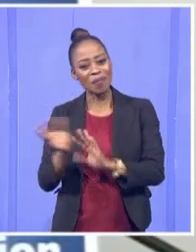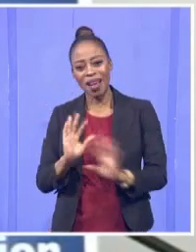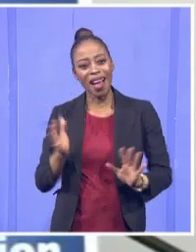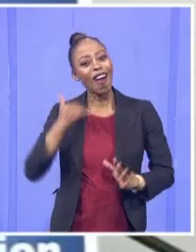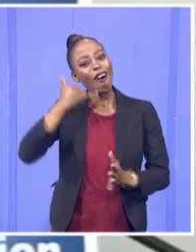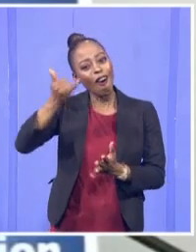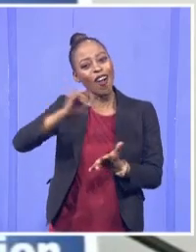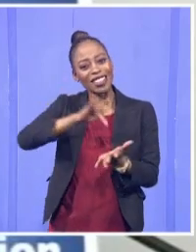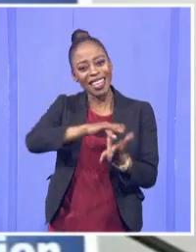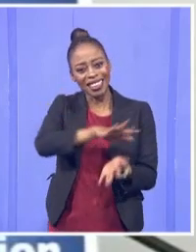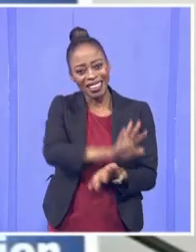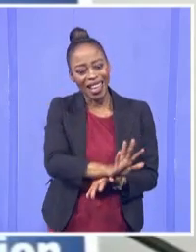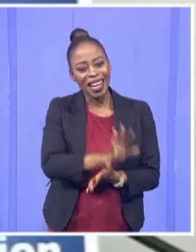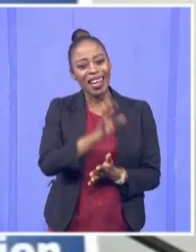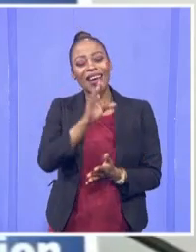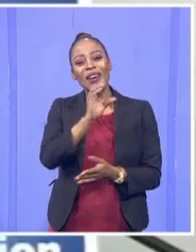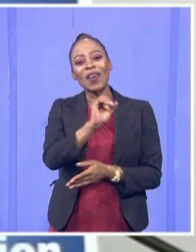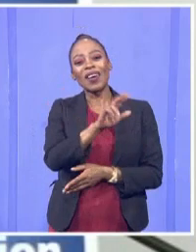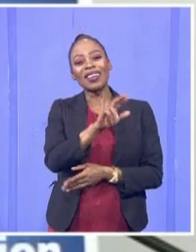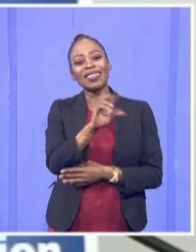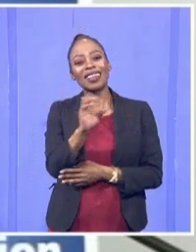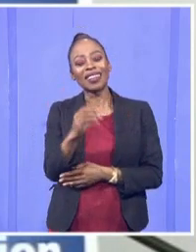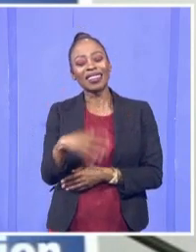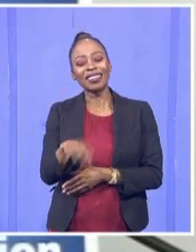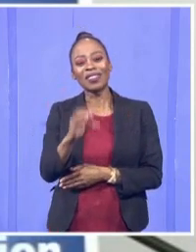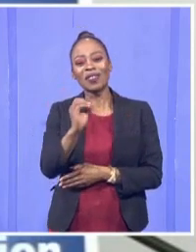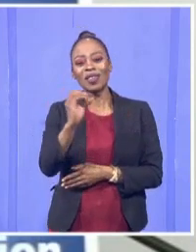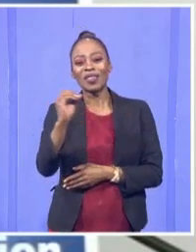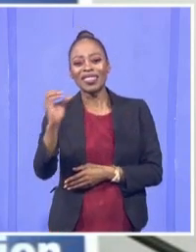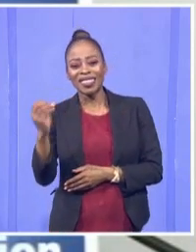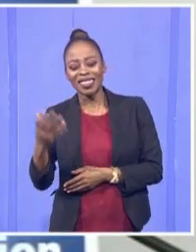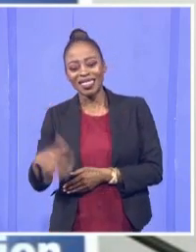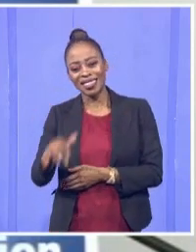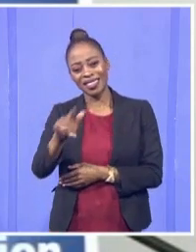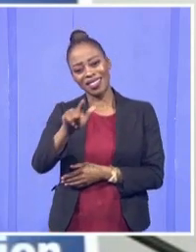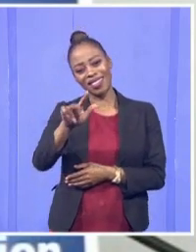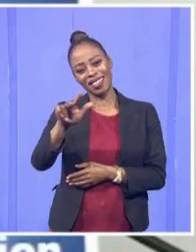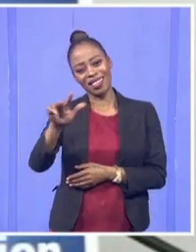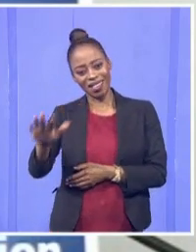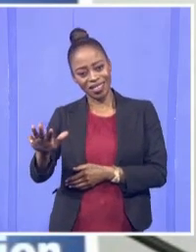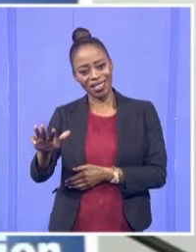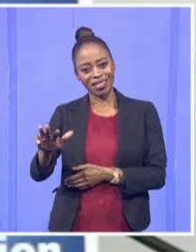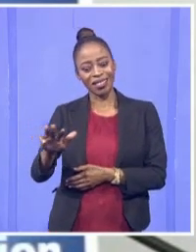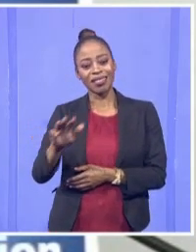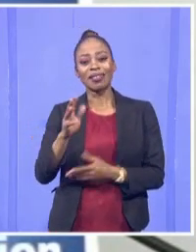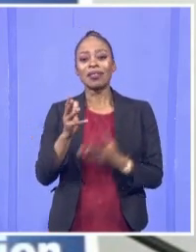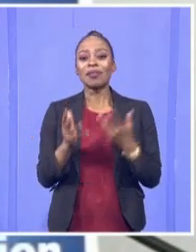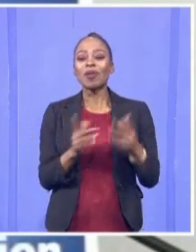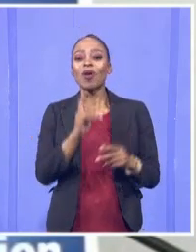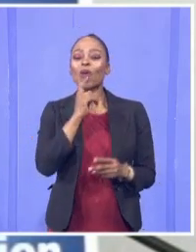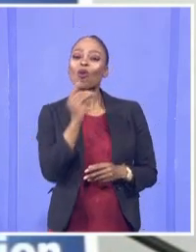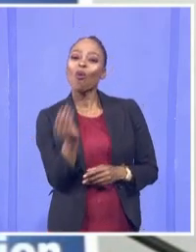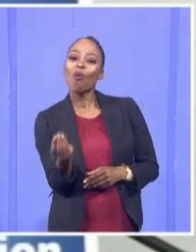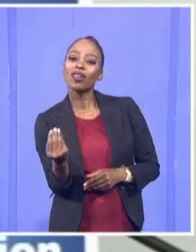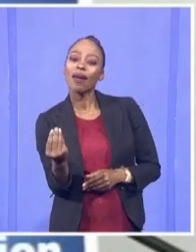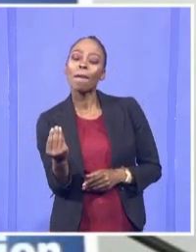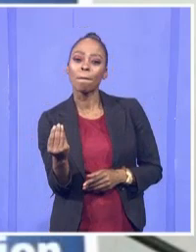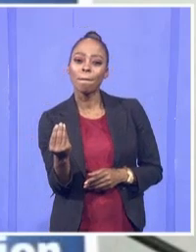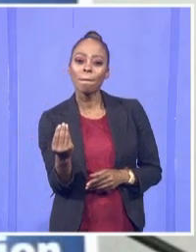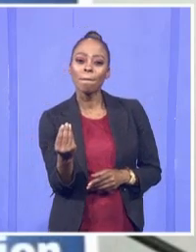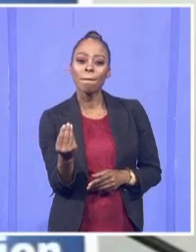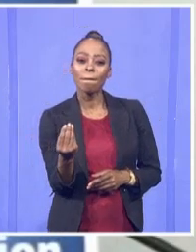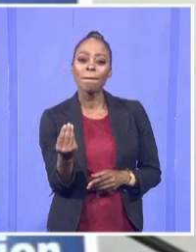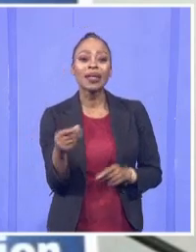0800 000 789. If you want to use a WhatsApp, we've